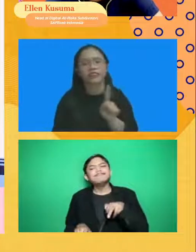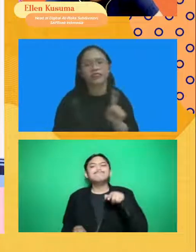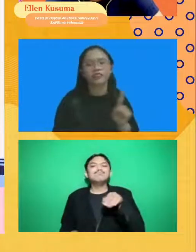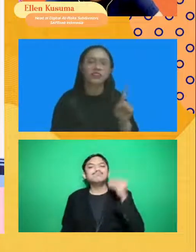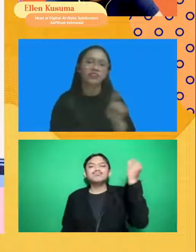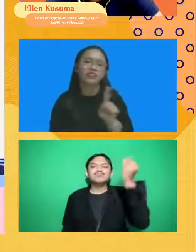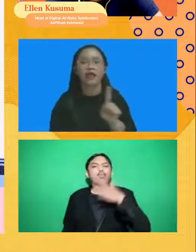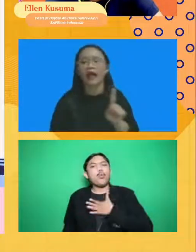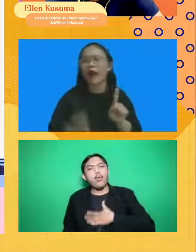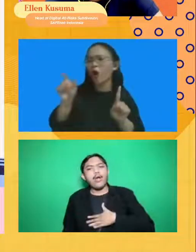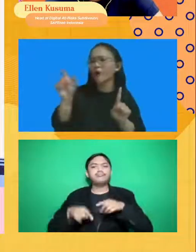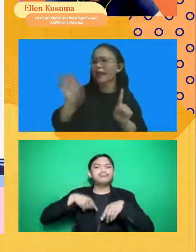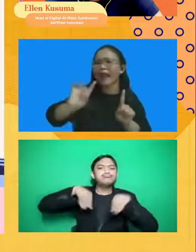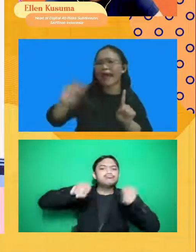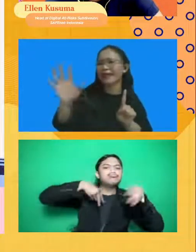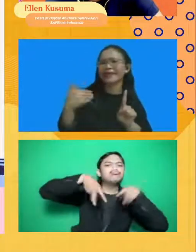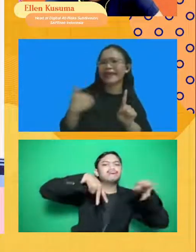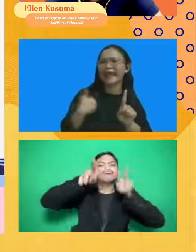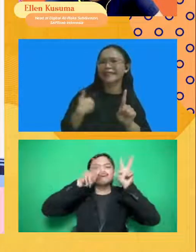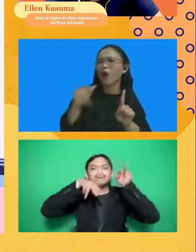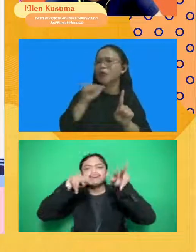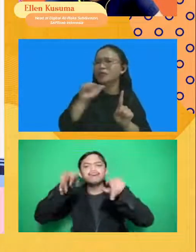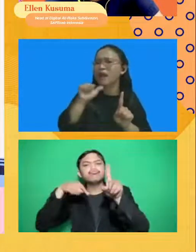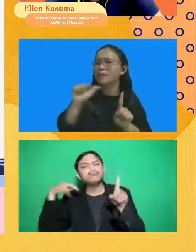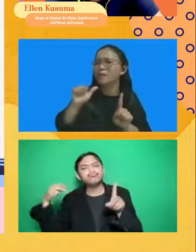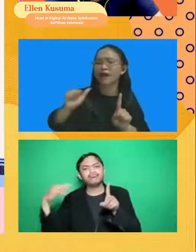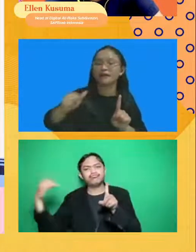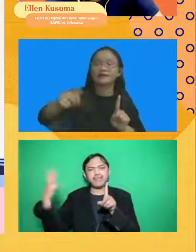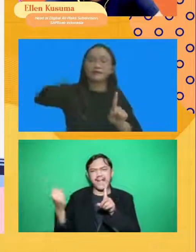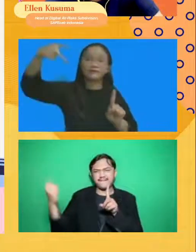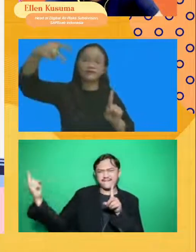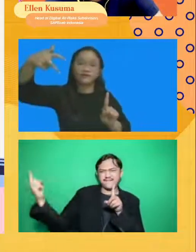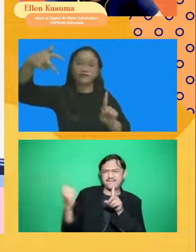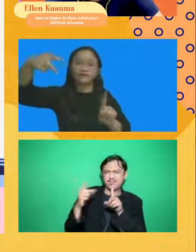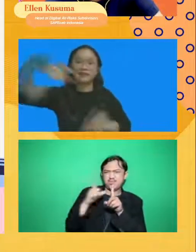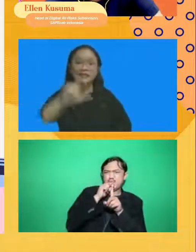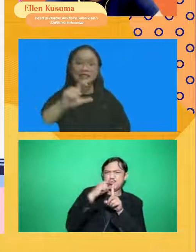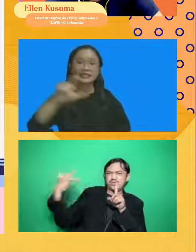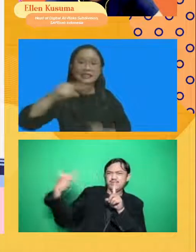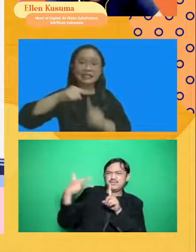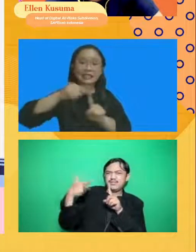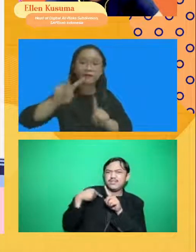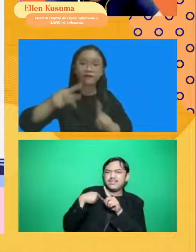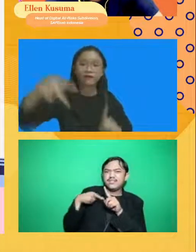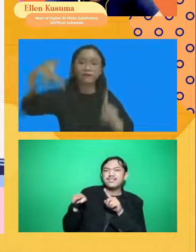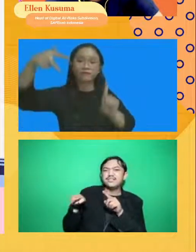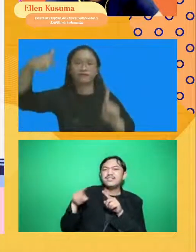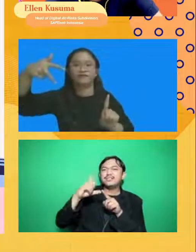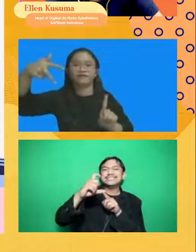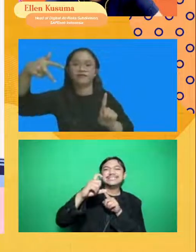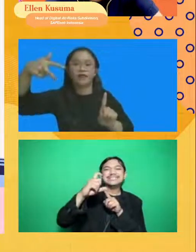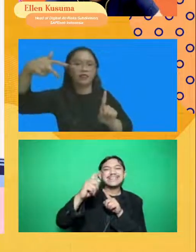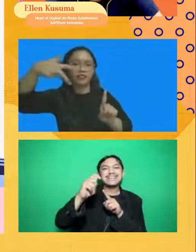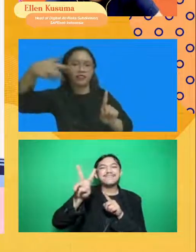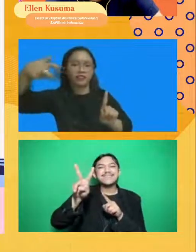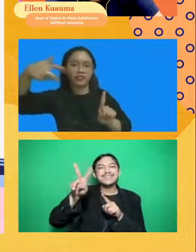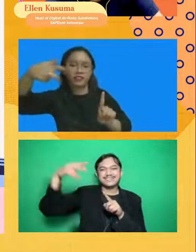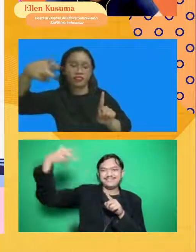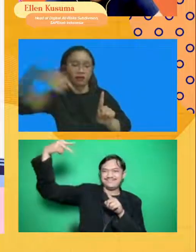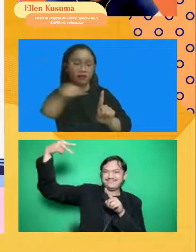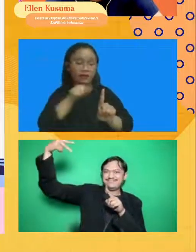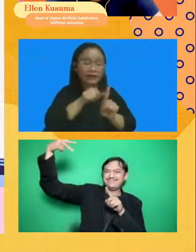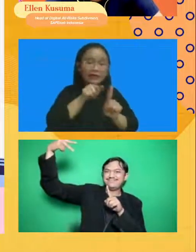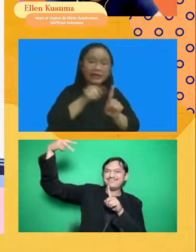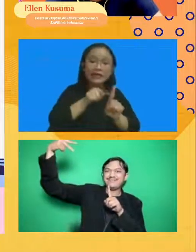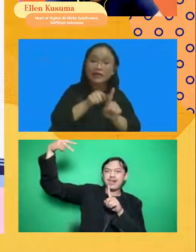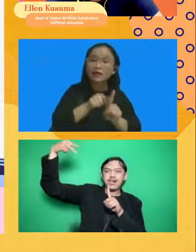has installed CCTV and they don't even announce that they have a CCTV